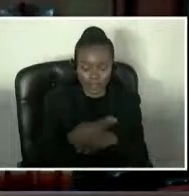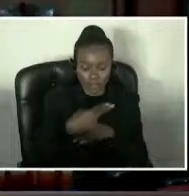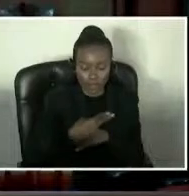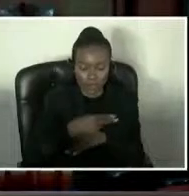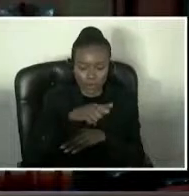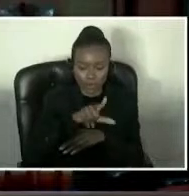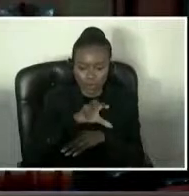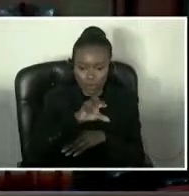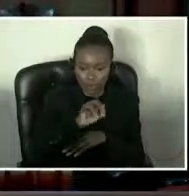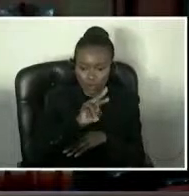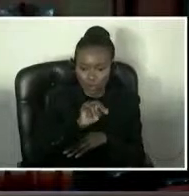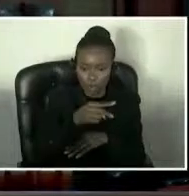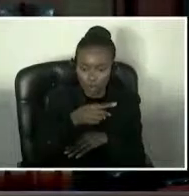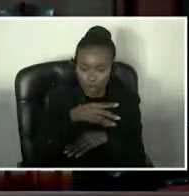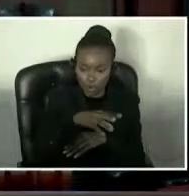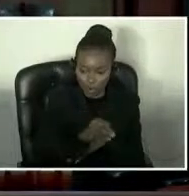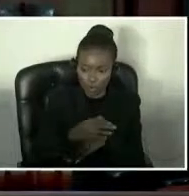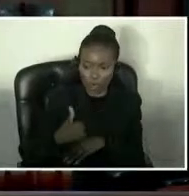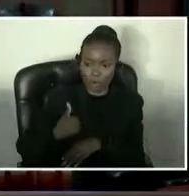right